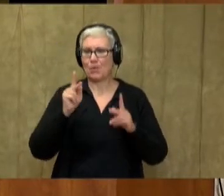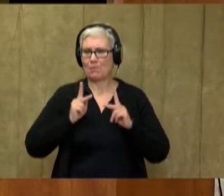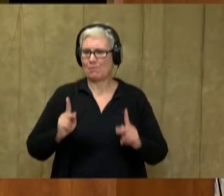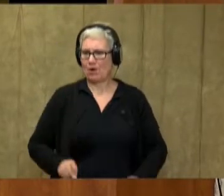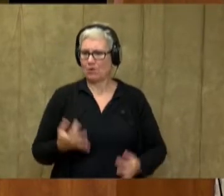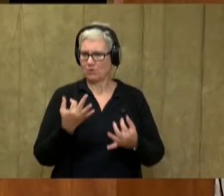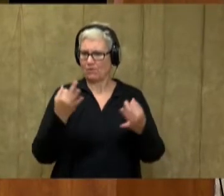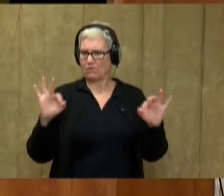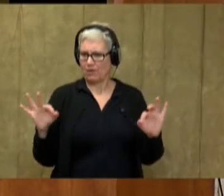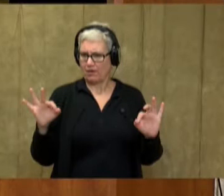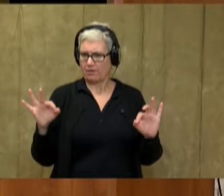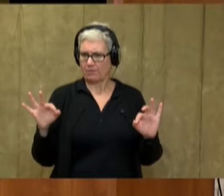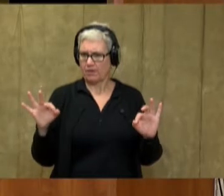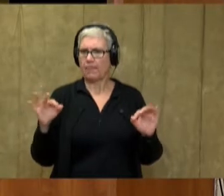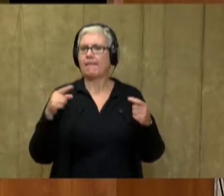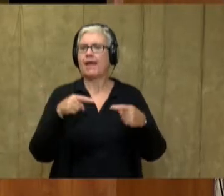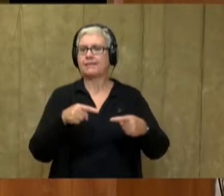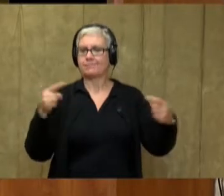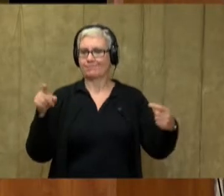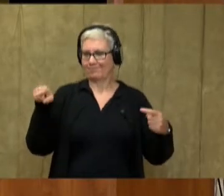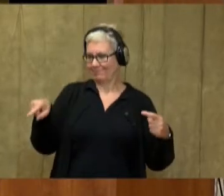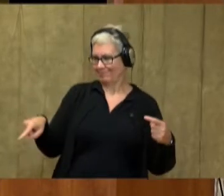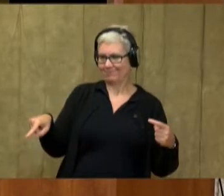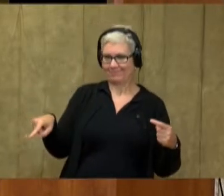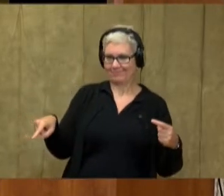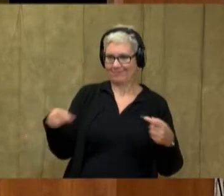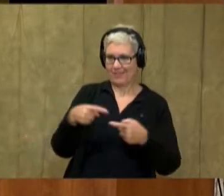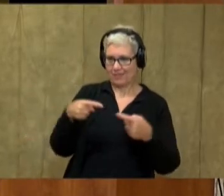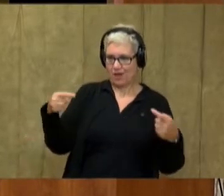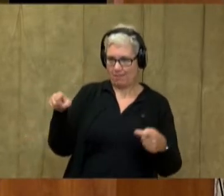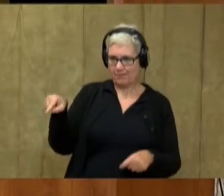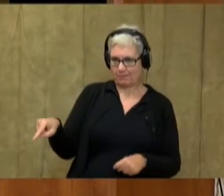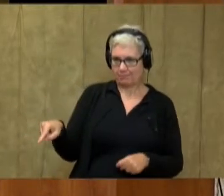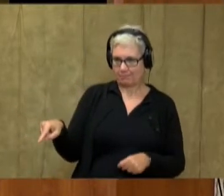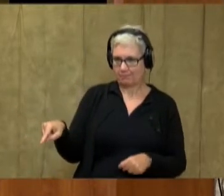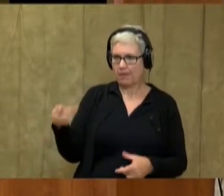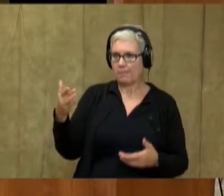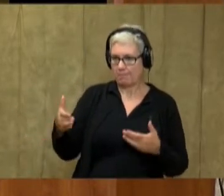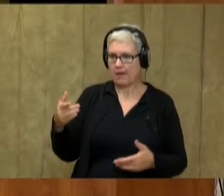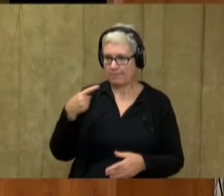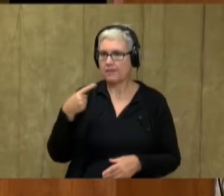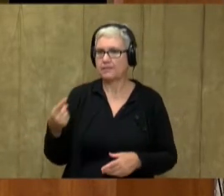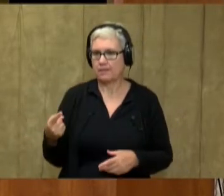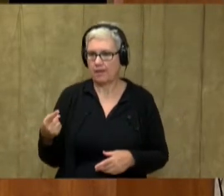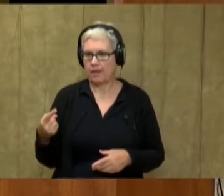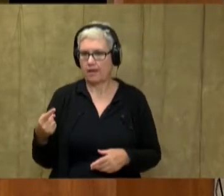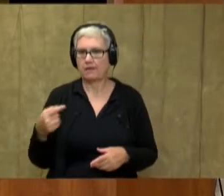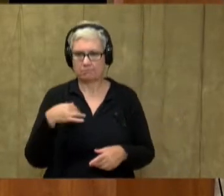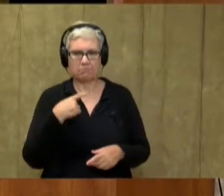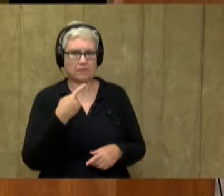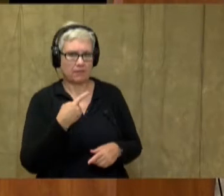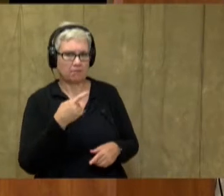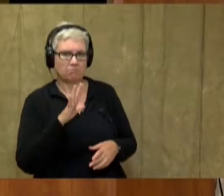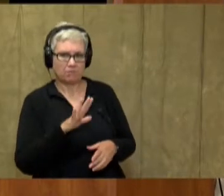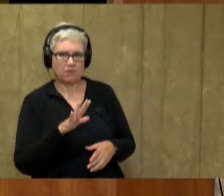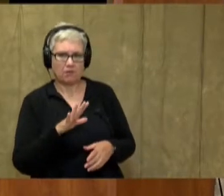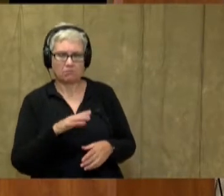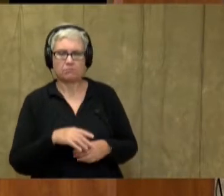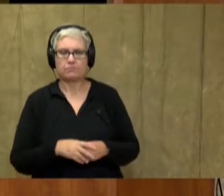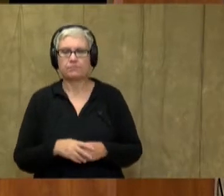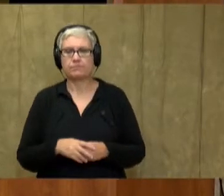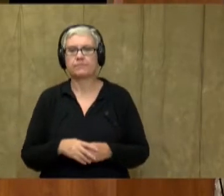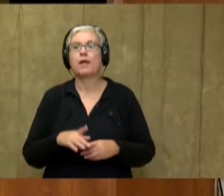your counter argument. This is what the opposing side may say to try to refute your claim. But